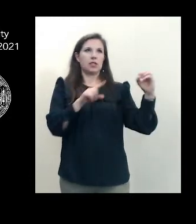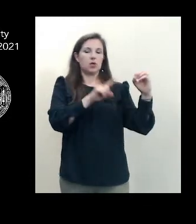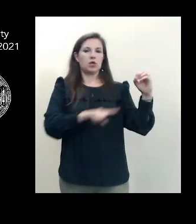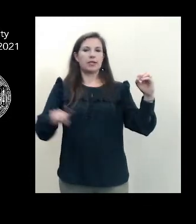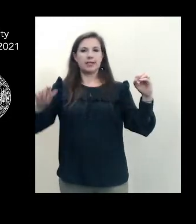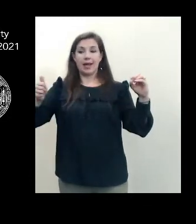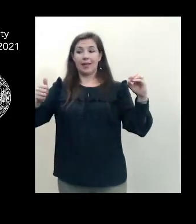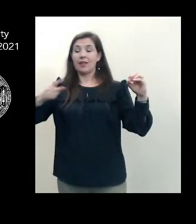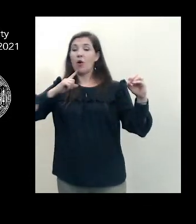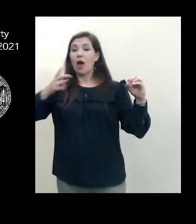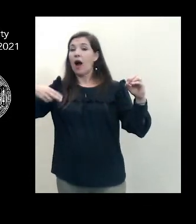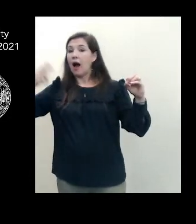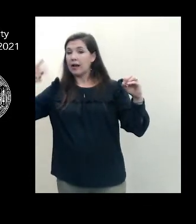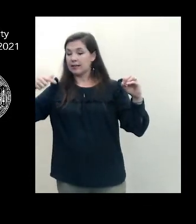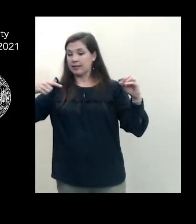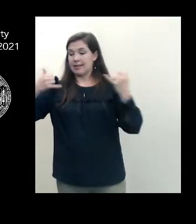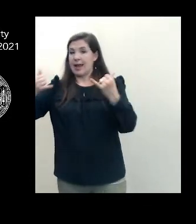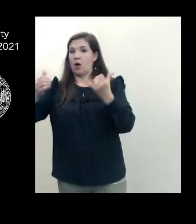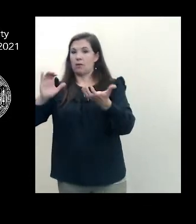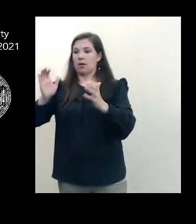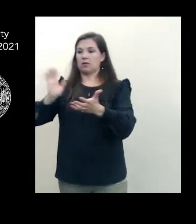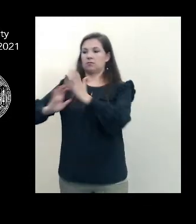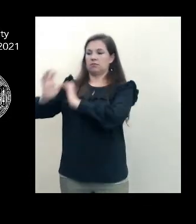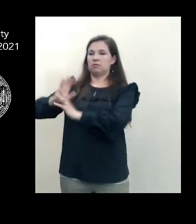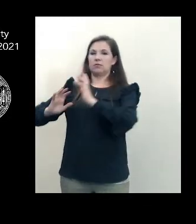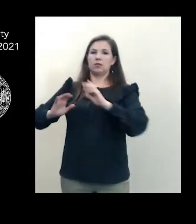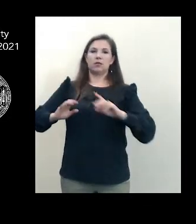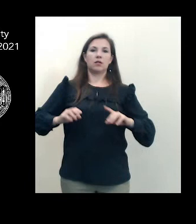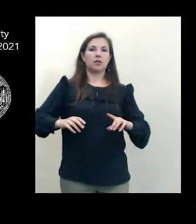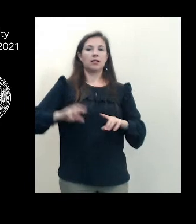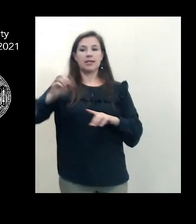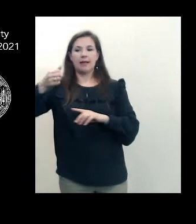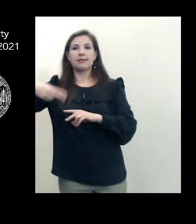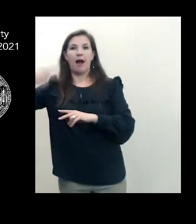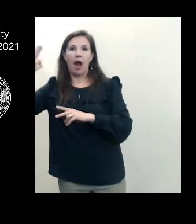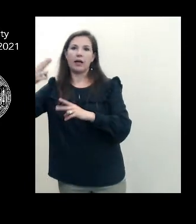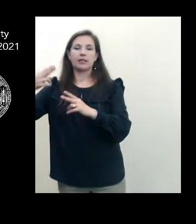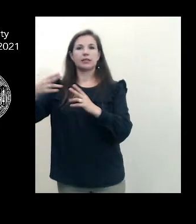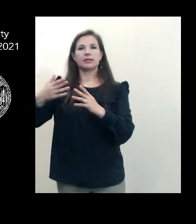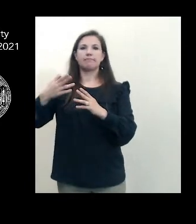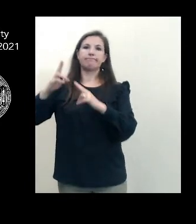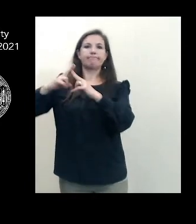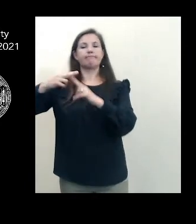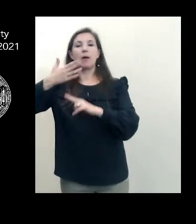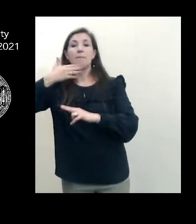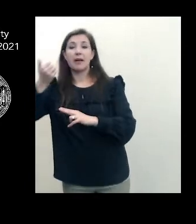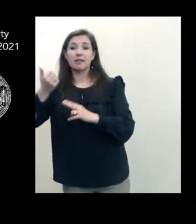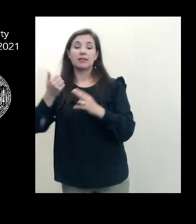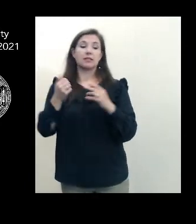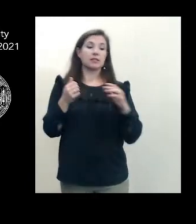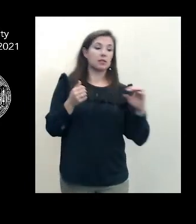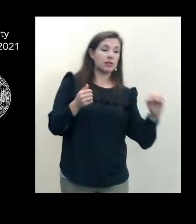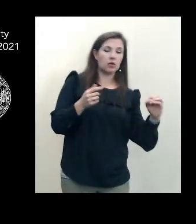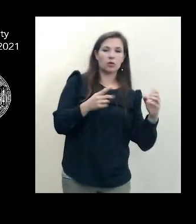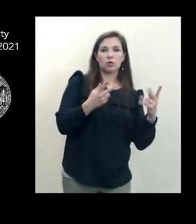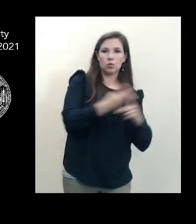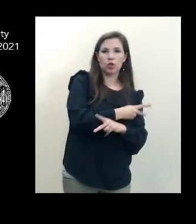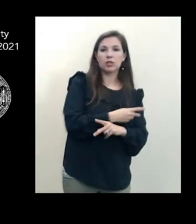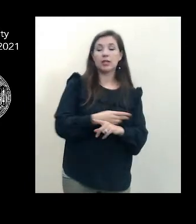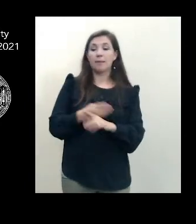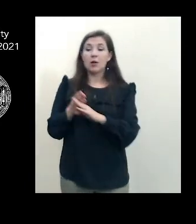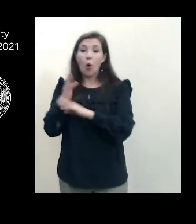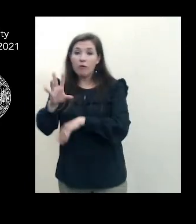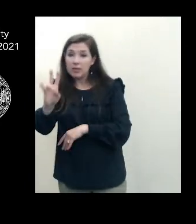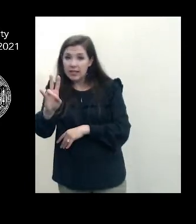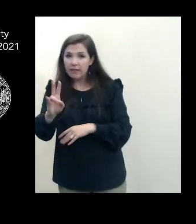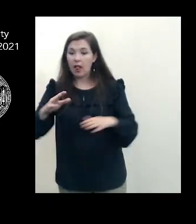0 to 10, or 1 to 10, 10 being the highest, 1 being the worst. Our roads are rated over 7. They haven't been over 7 since the